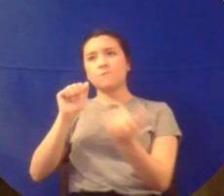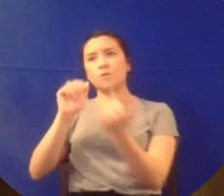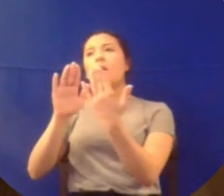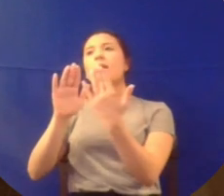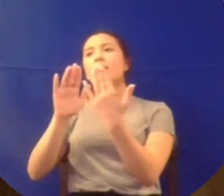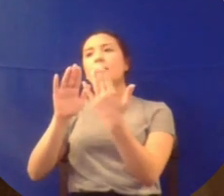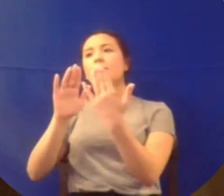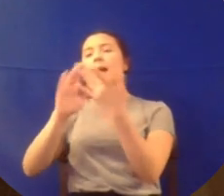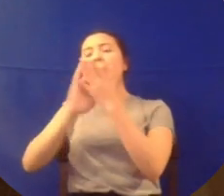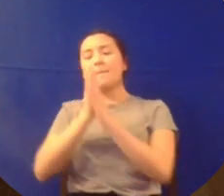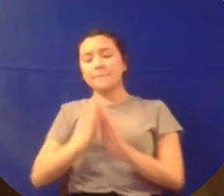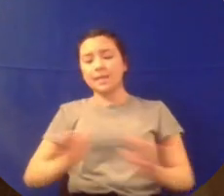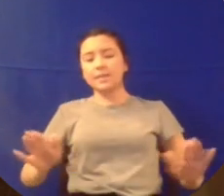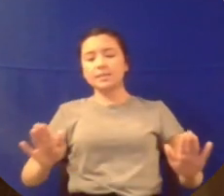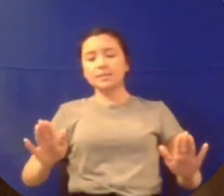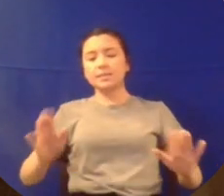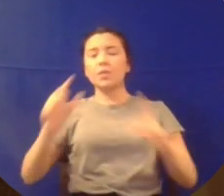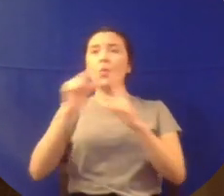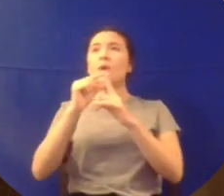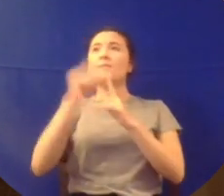The word of the Lord.